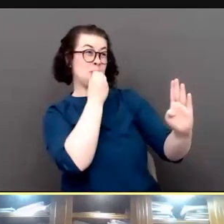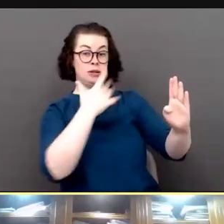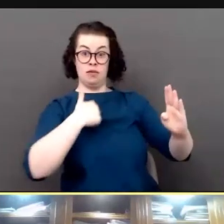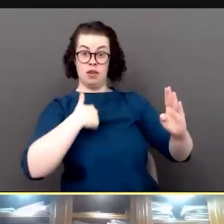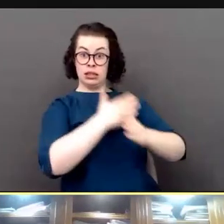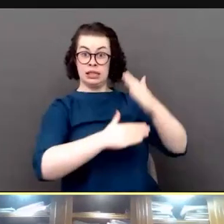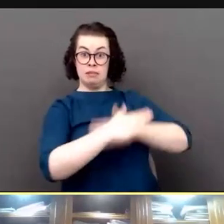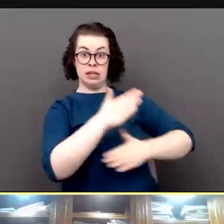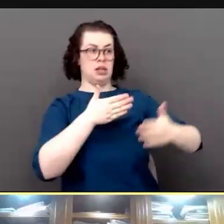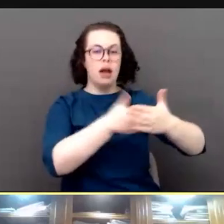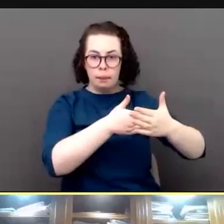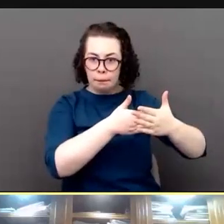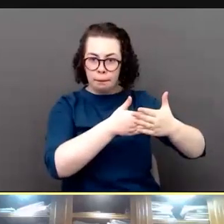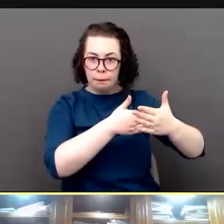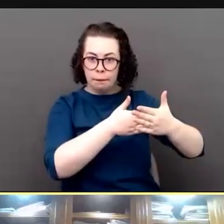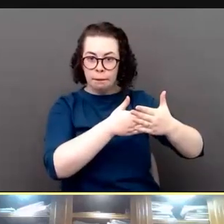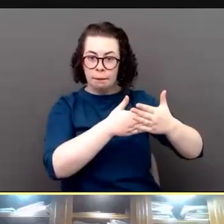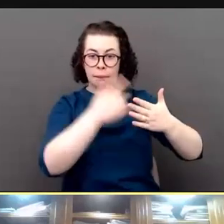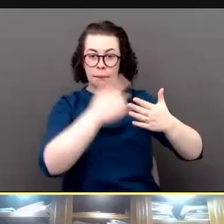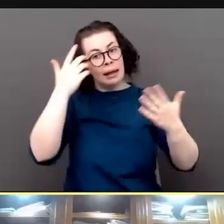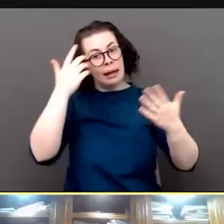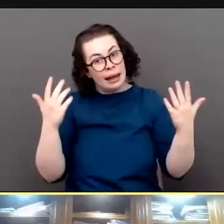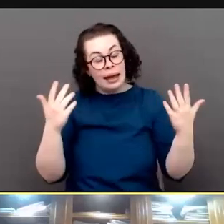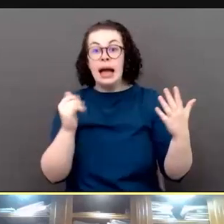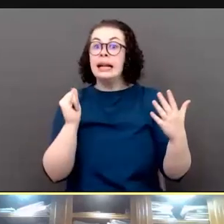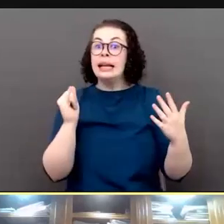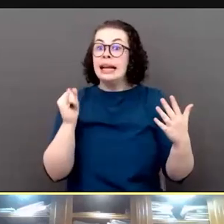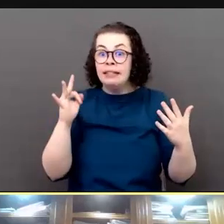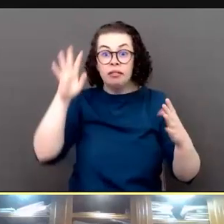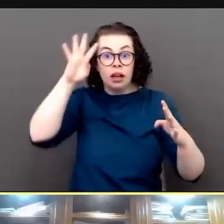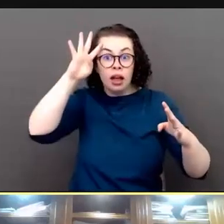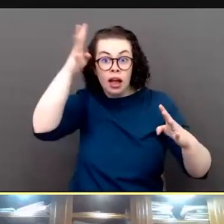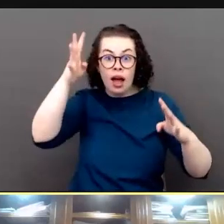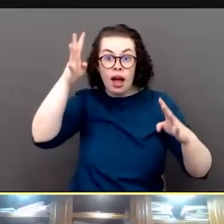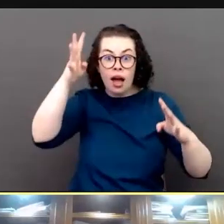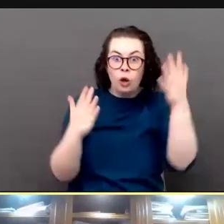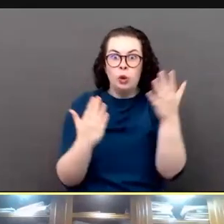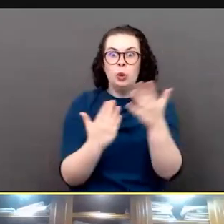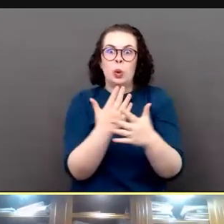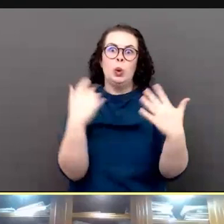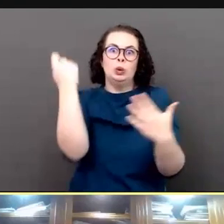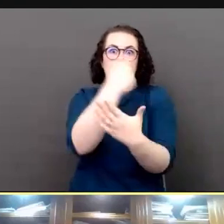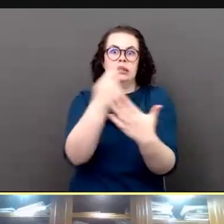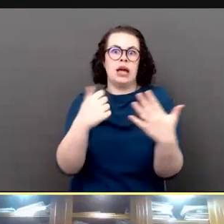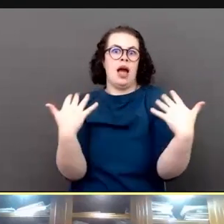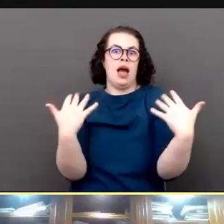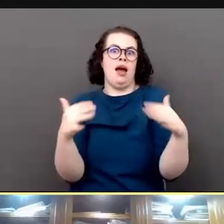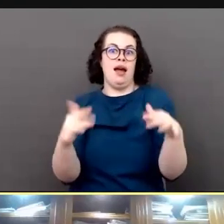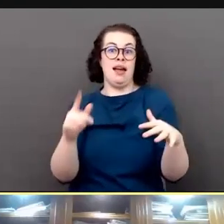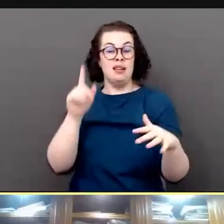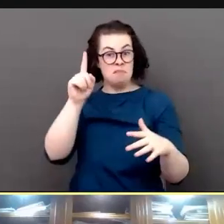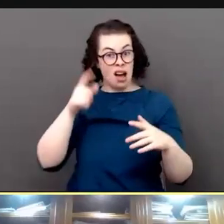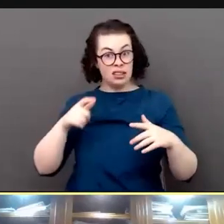accessible. And also when buildings were renovated, barriers for accessibility were kept. So